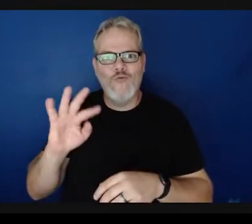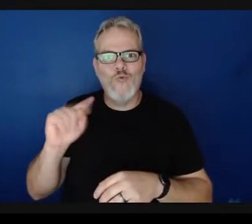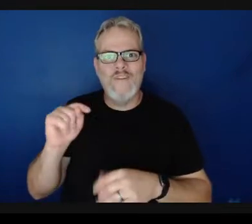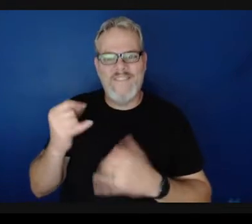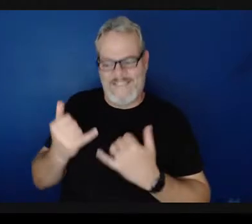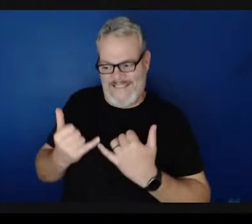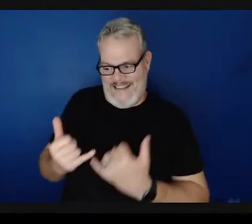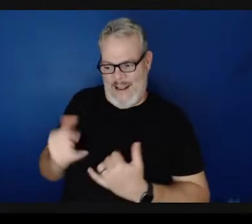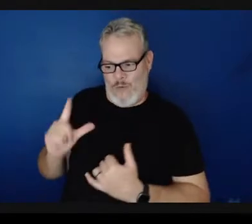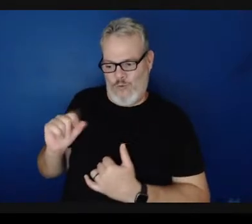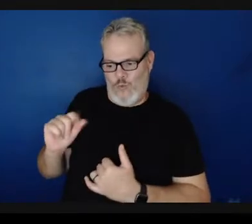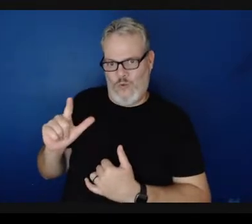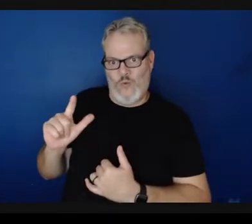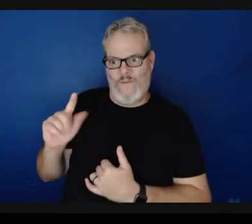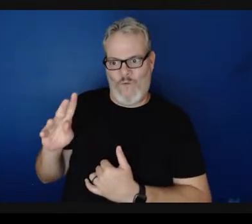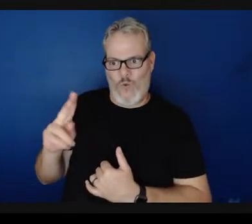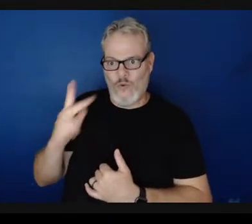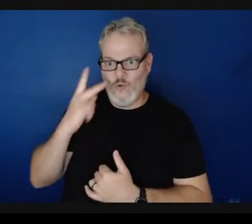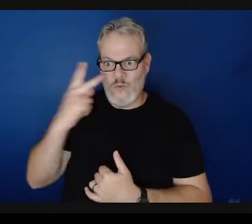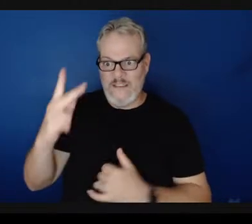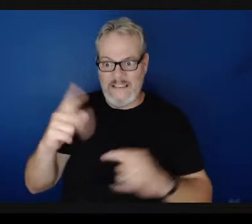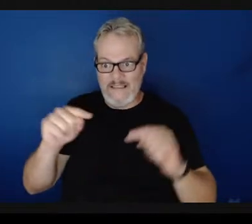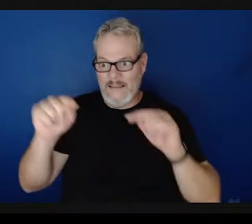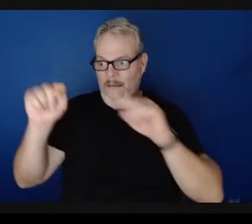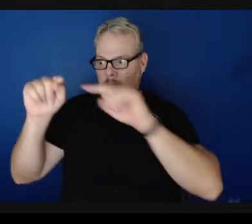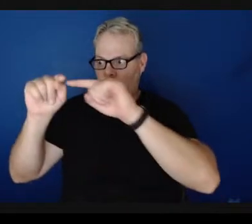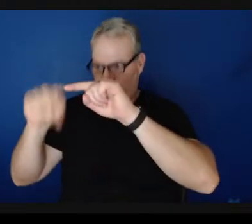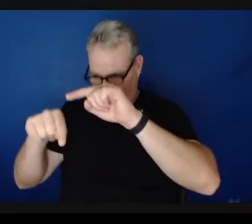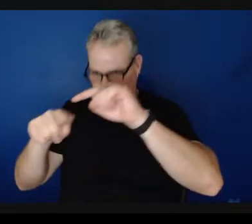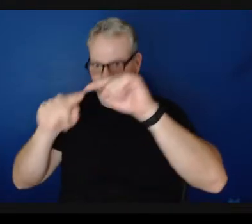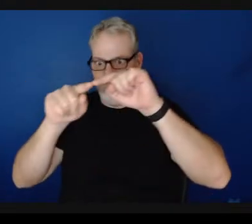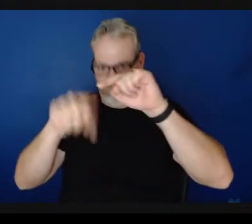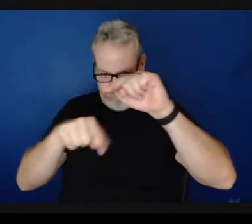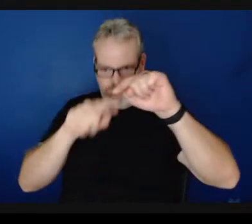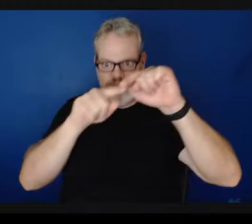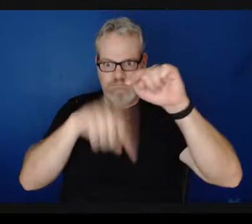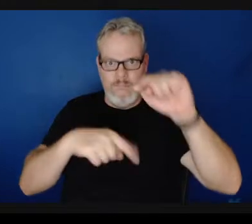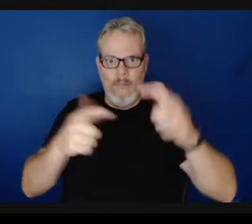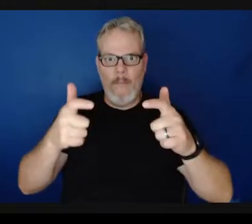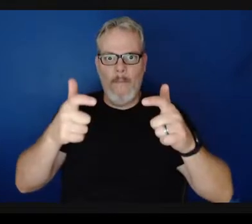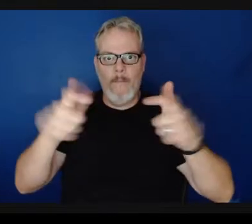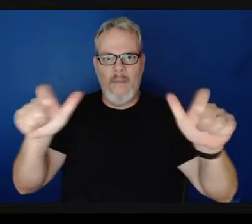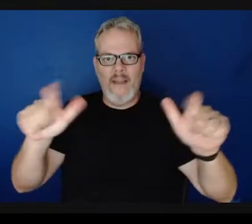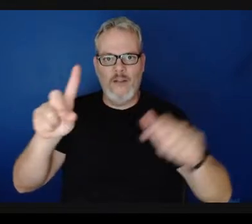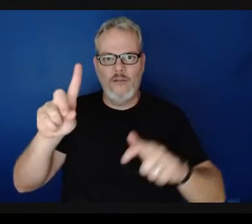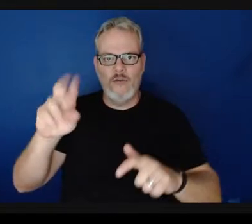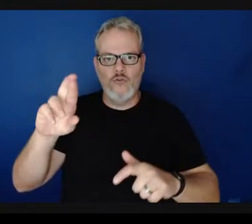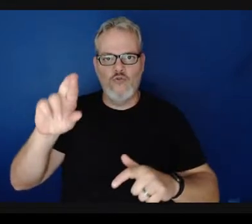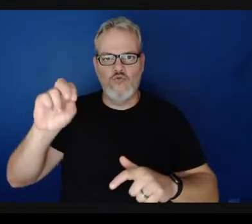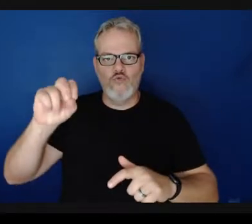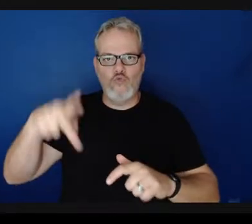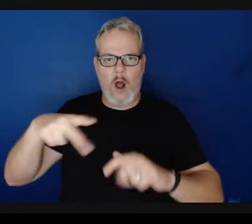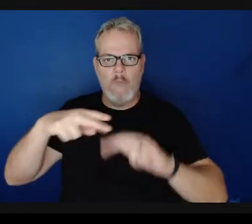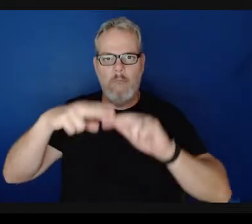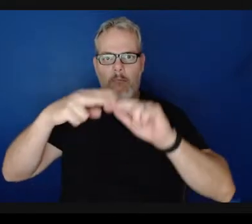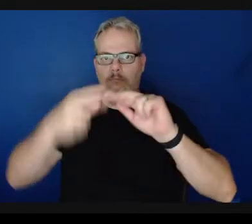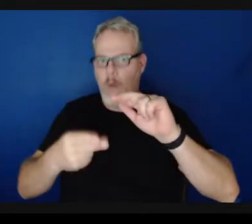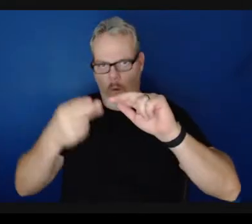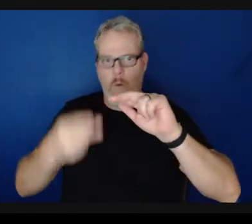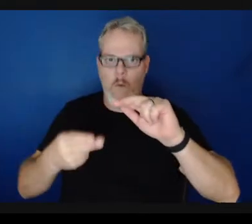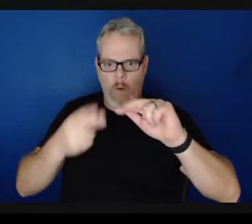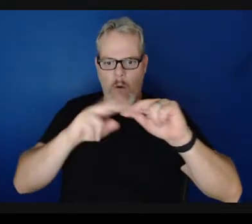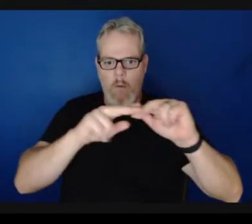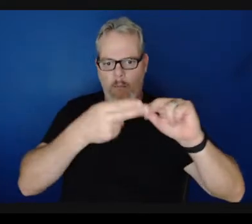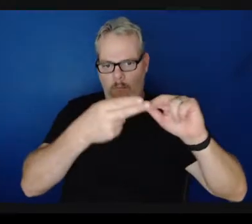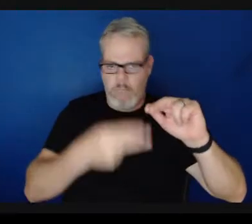is those bigger drops you see in the 2024 lasting just through here. And long term from 2020,